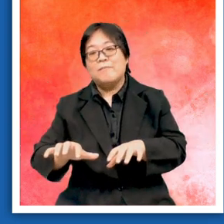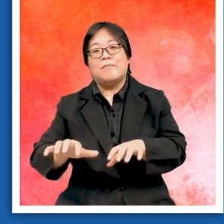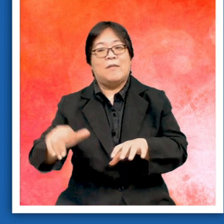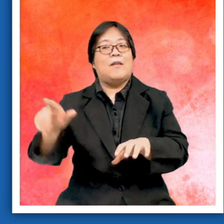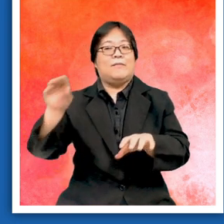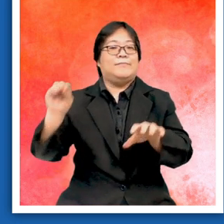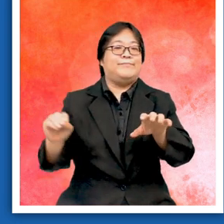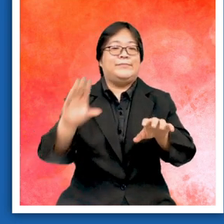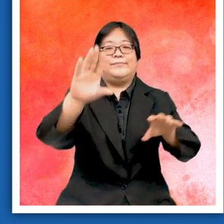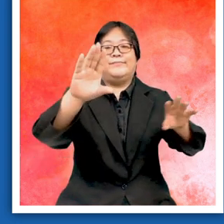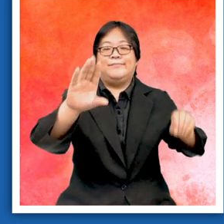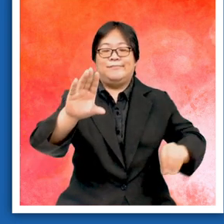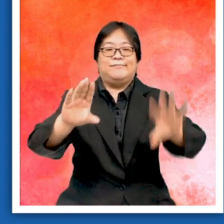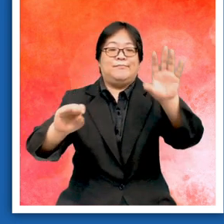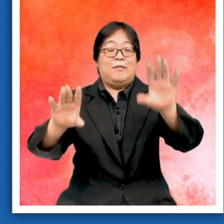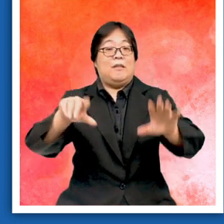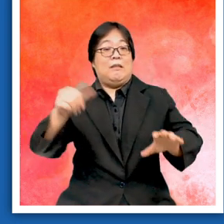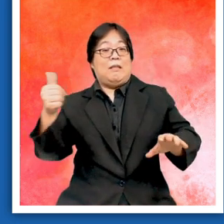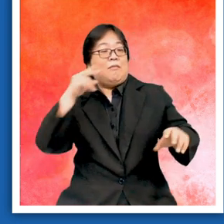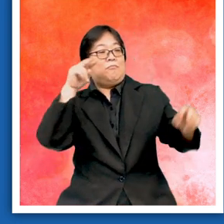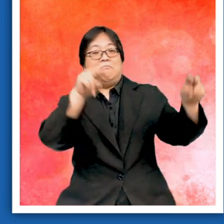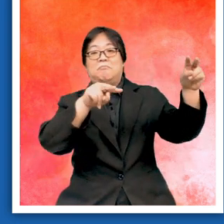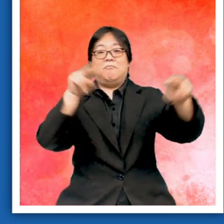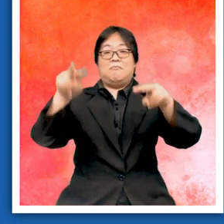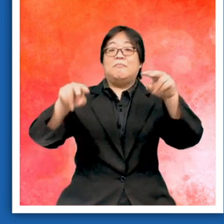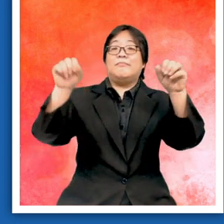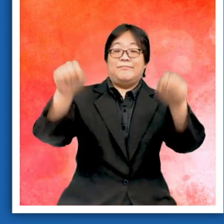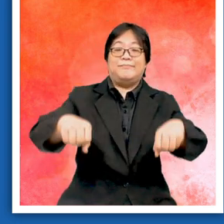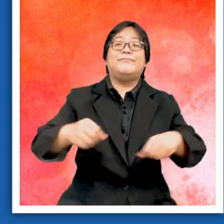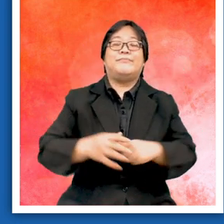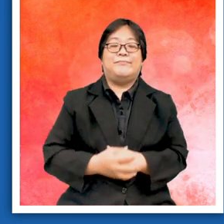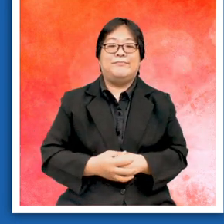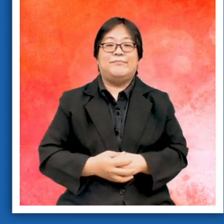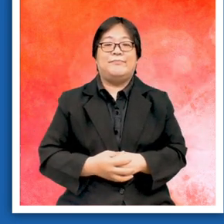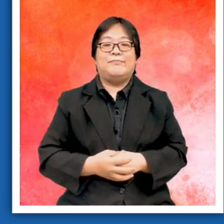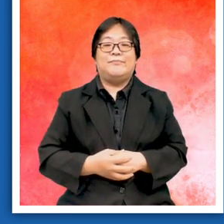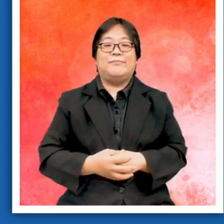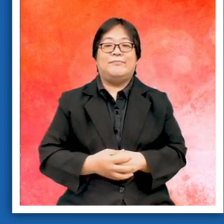actually appear in your friends or your classmates'